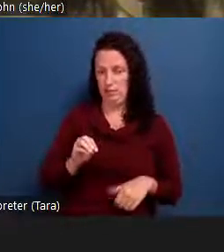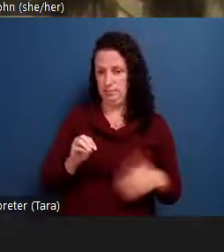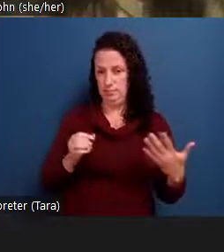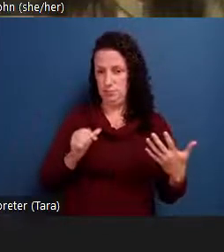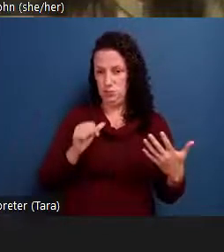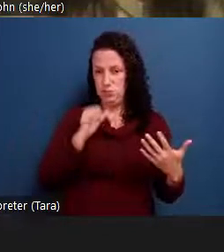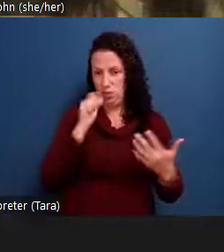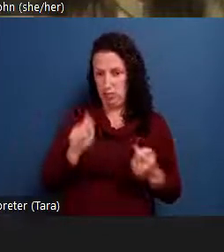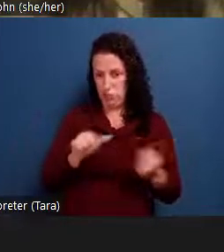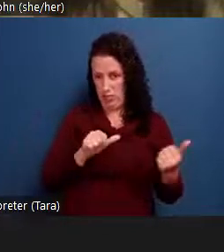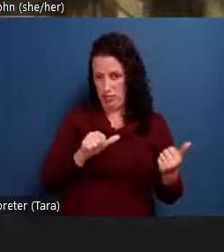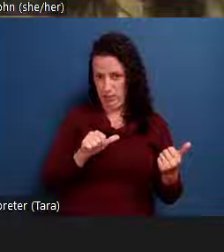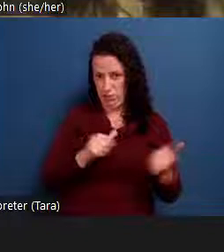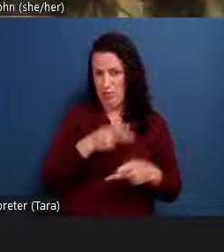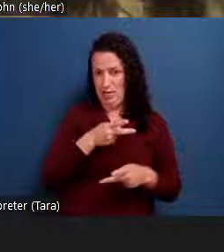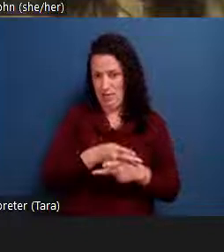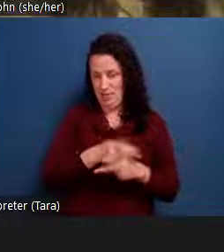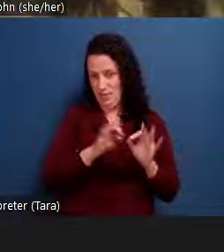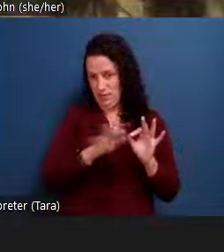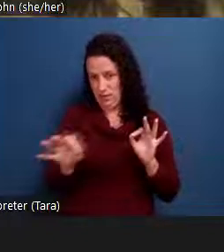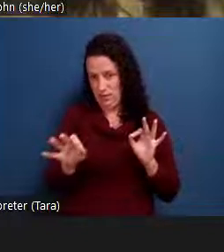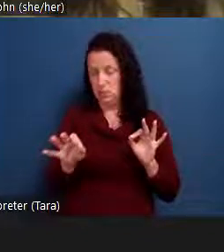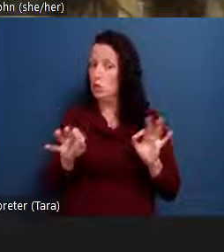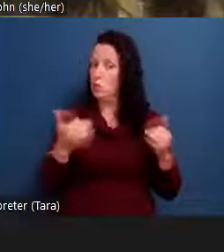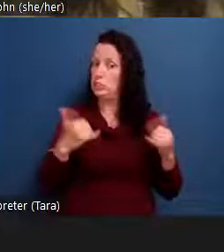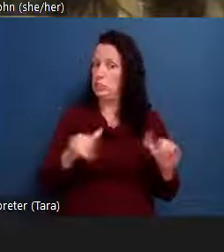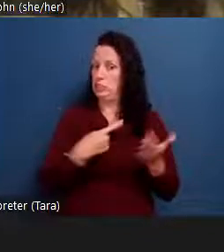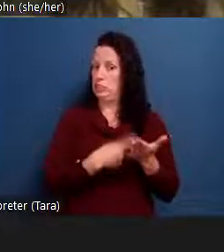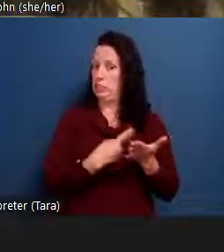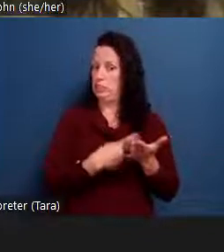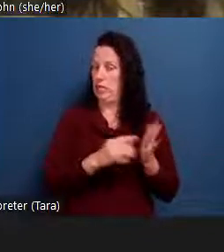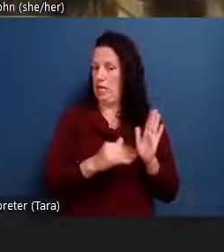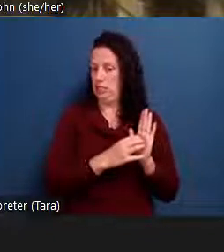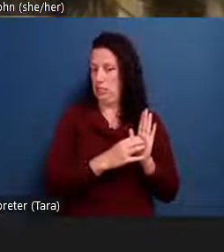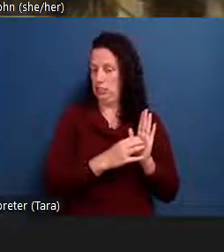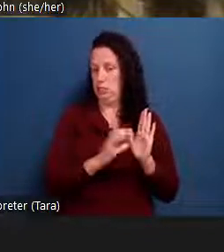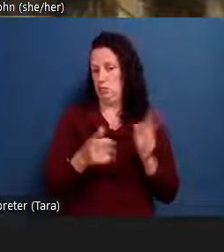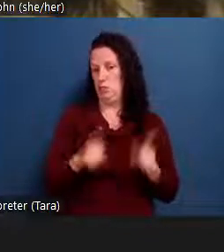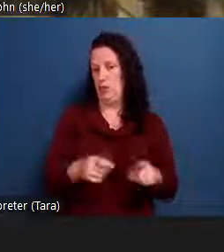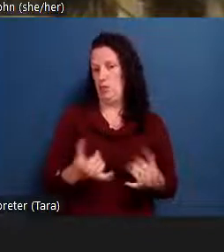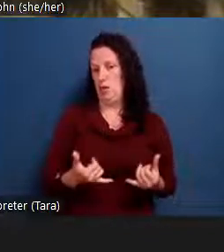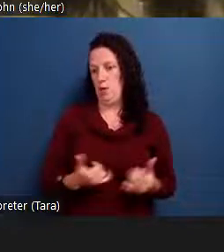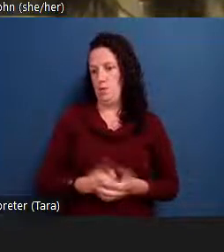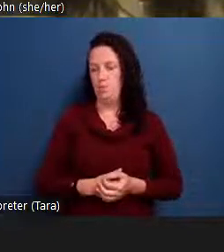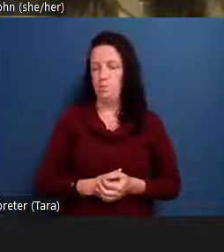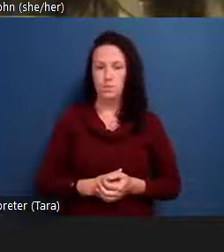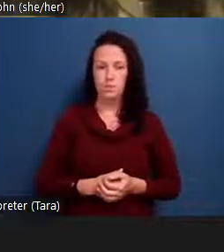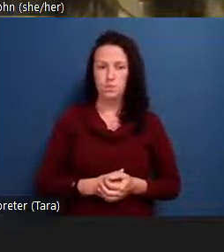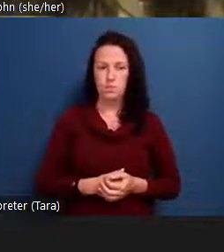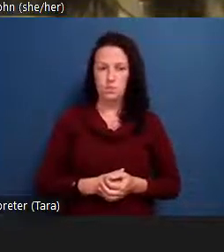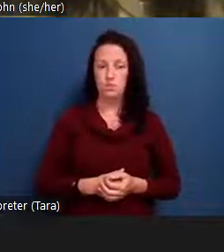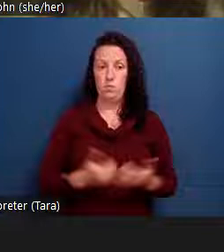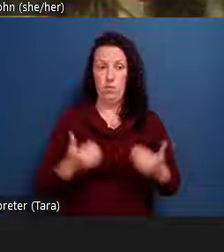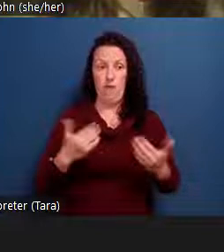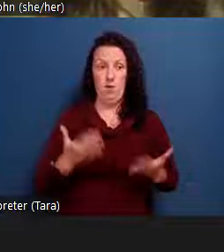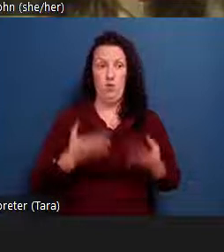remains. Now, we're not yet moving on, we're still discussing it, is where we're at the moment. And there's a proposal to